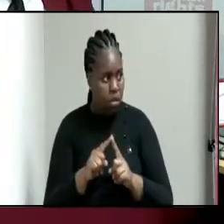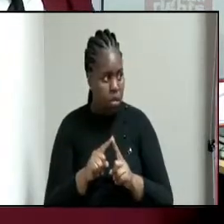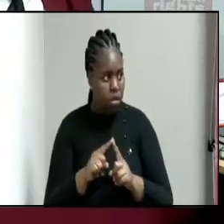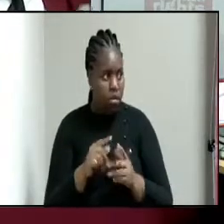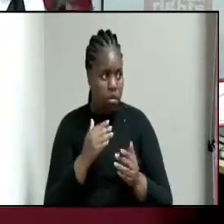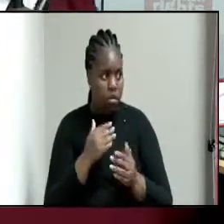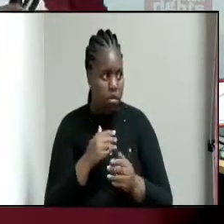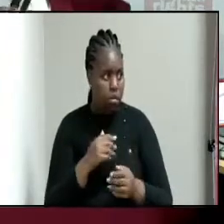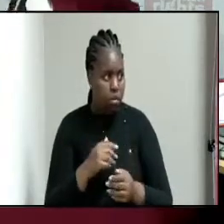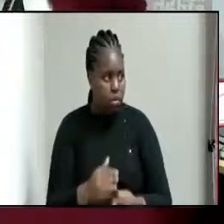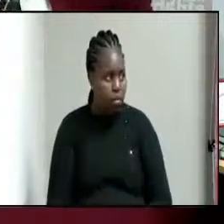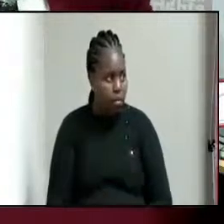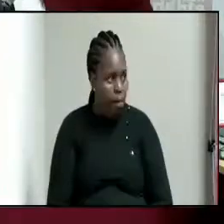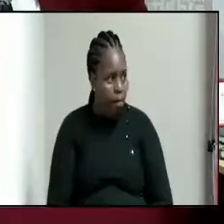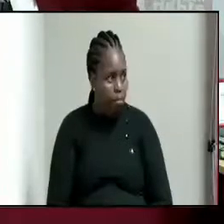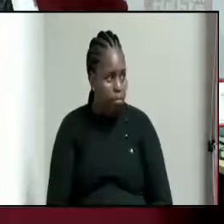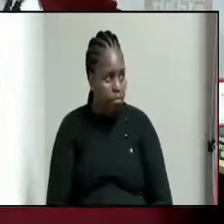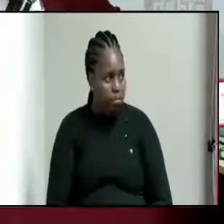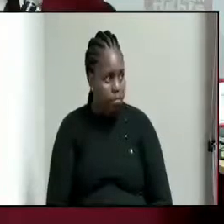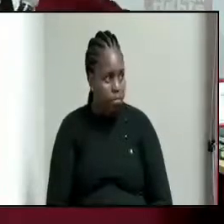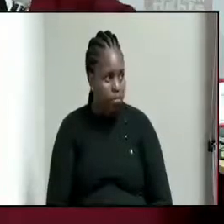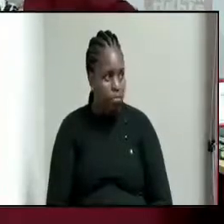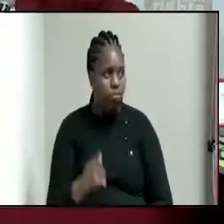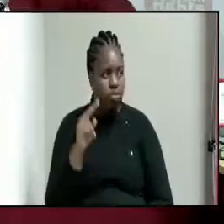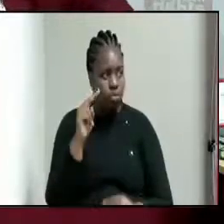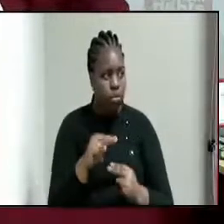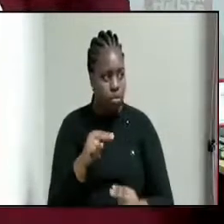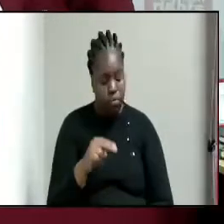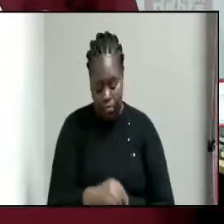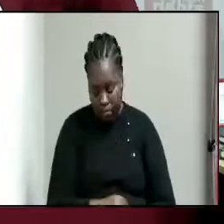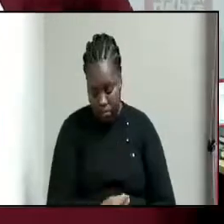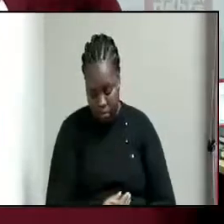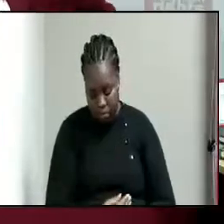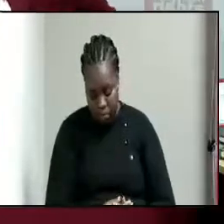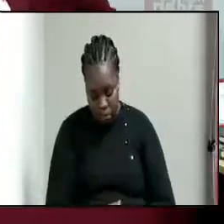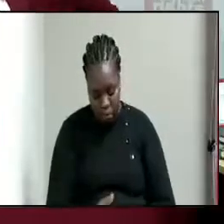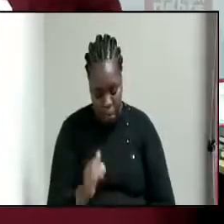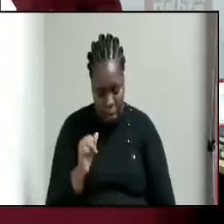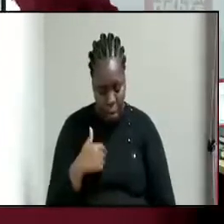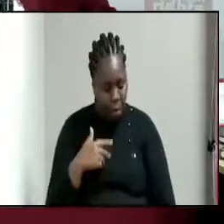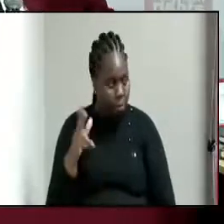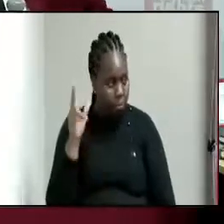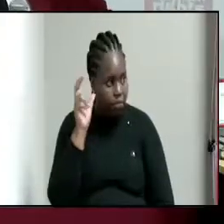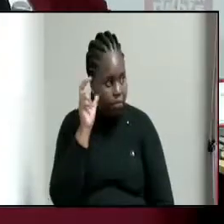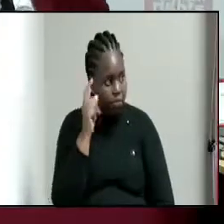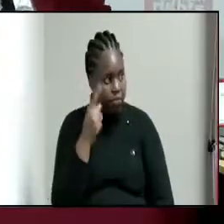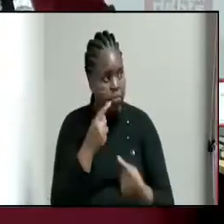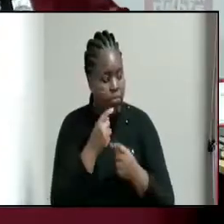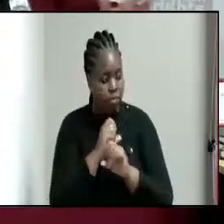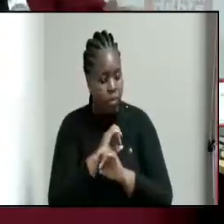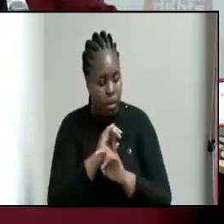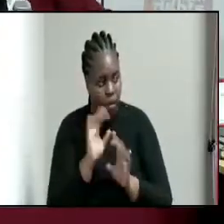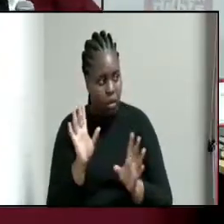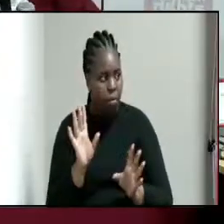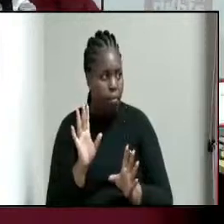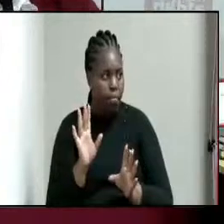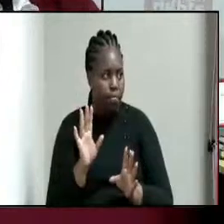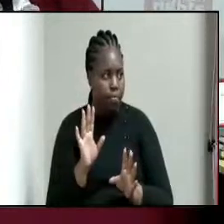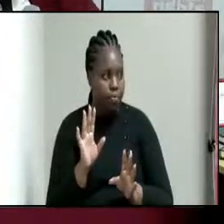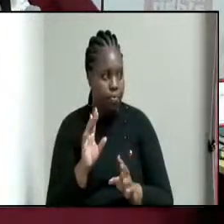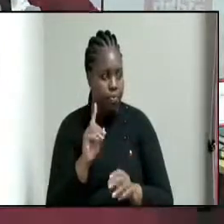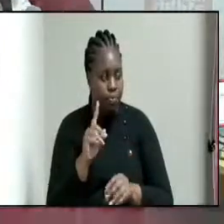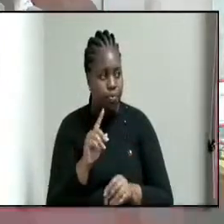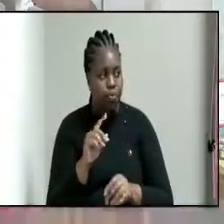Commissioner Sibanyoni? Very briefly, Kacheni, I heard you loud and clear when you